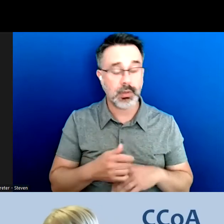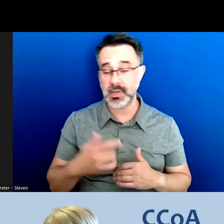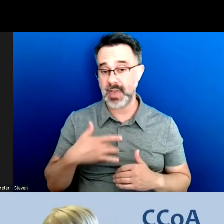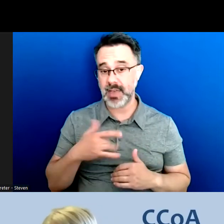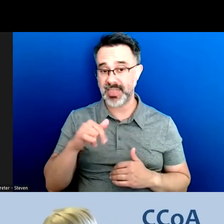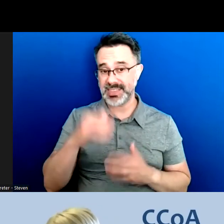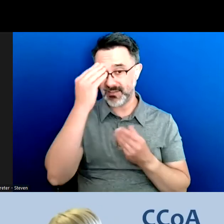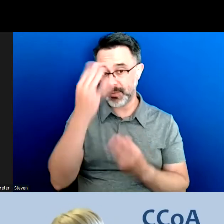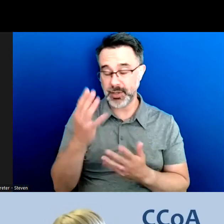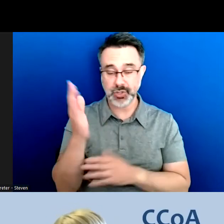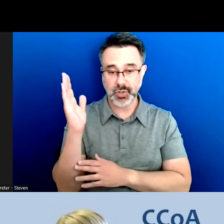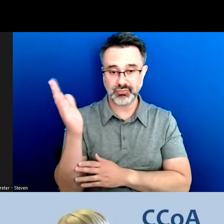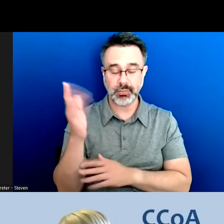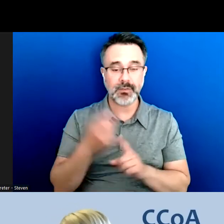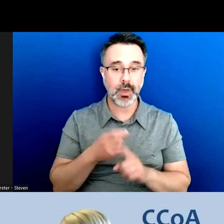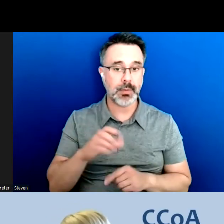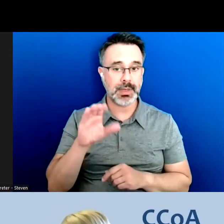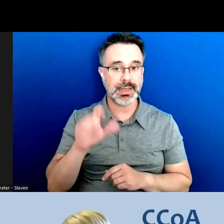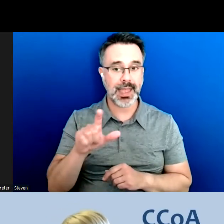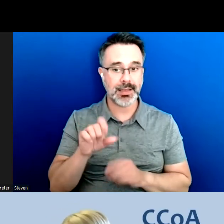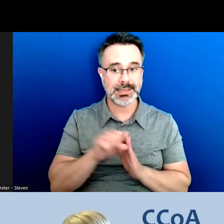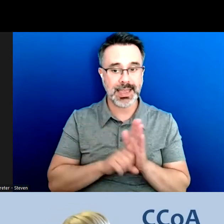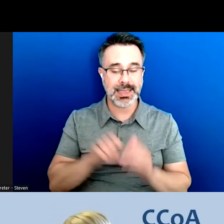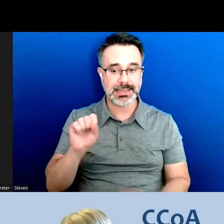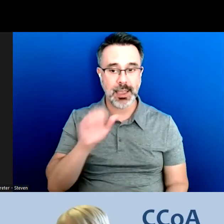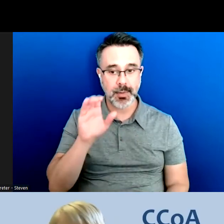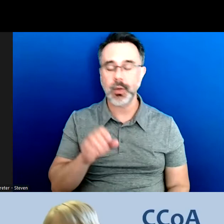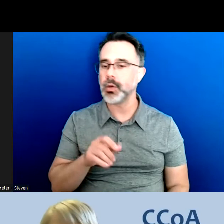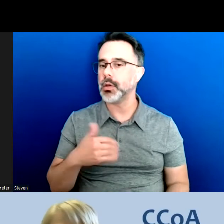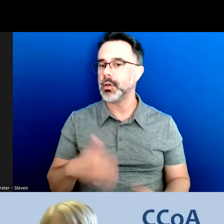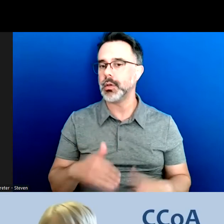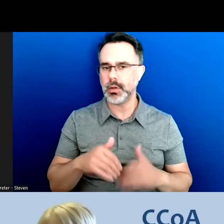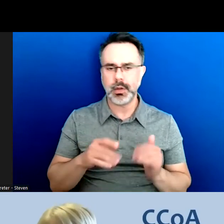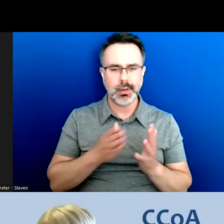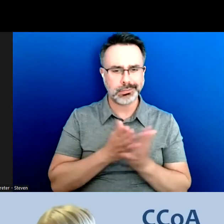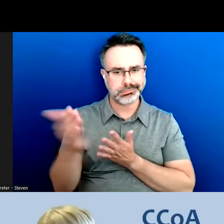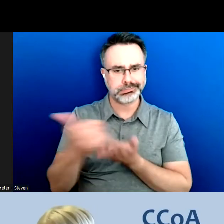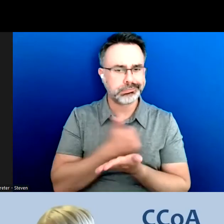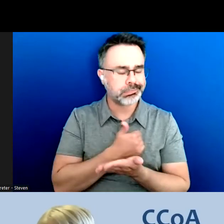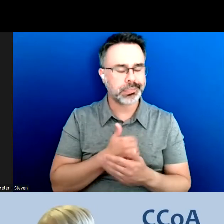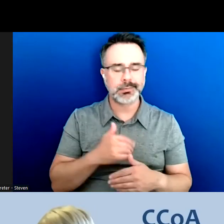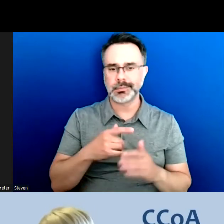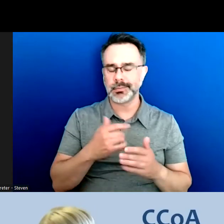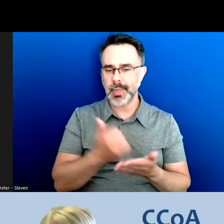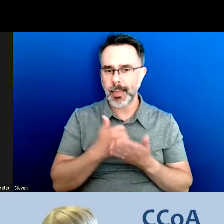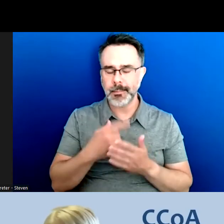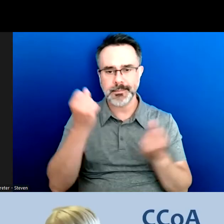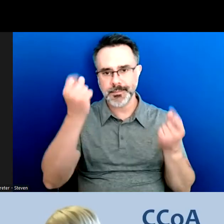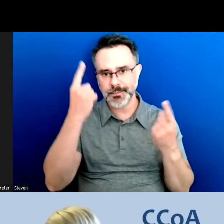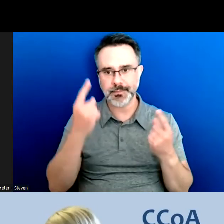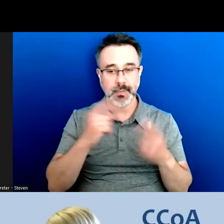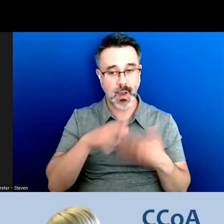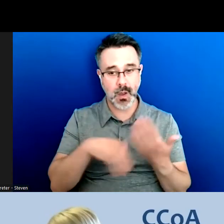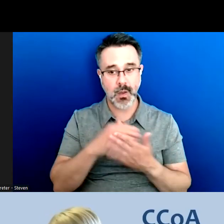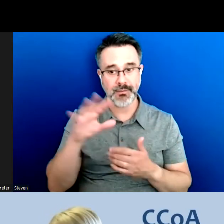today by Cal State Sacramento was extremely helpful and detailed in understanding the perspectives of all those 500